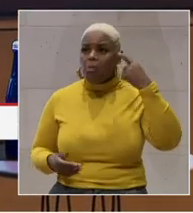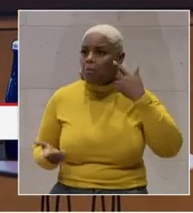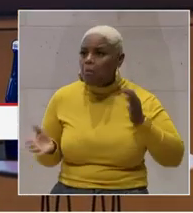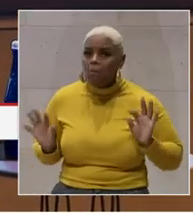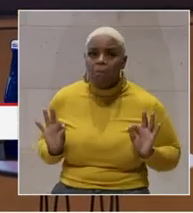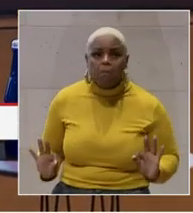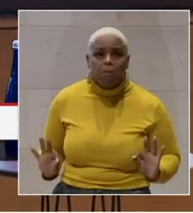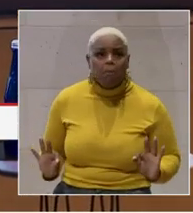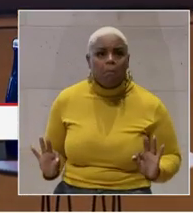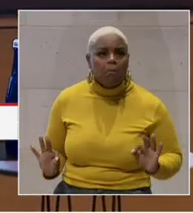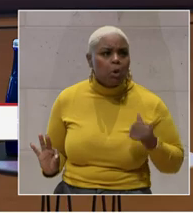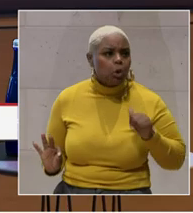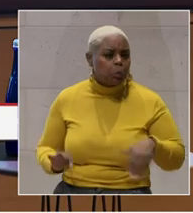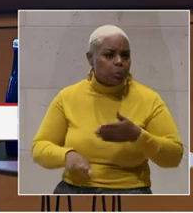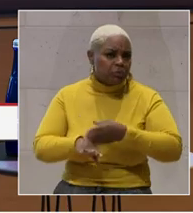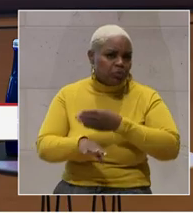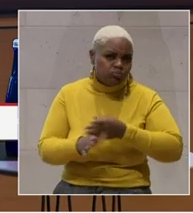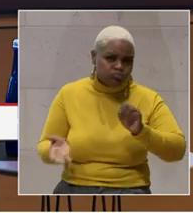it cost